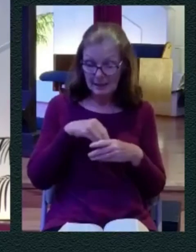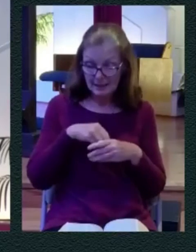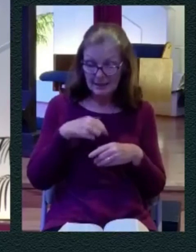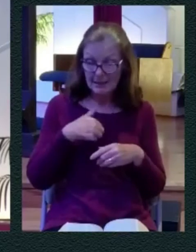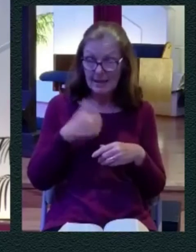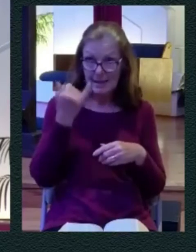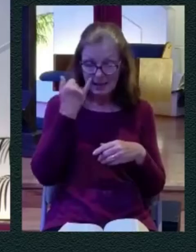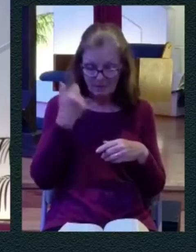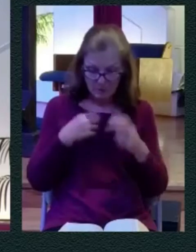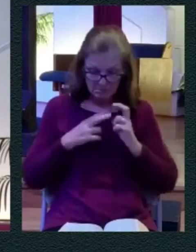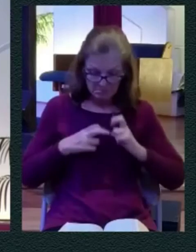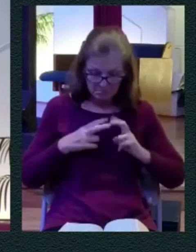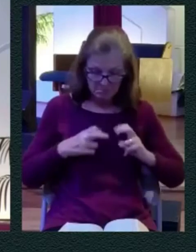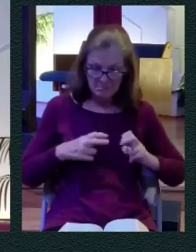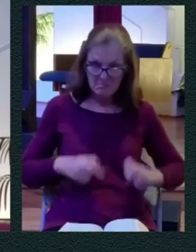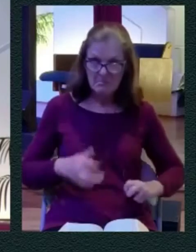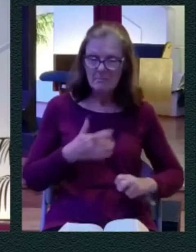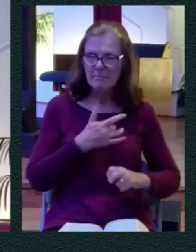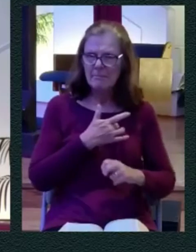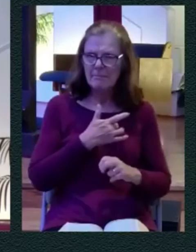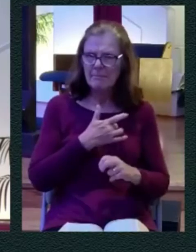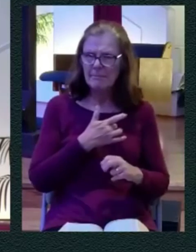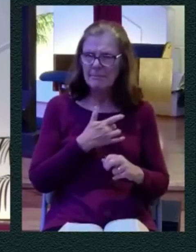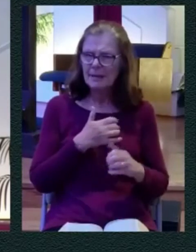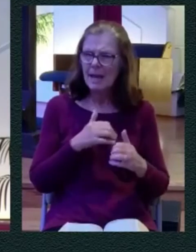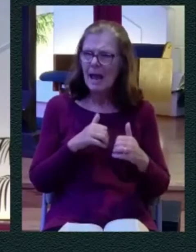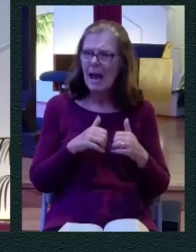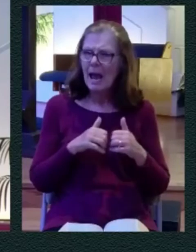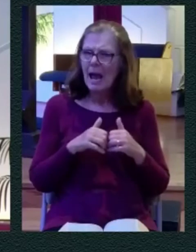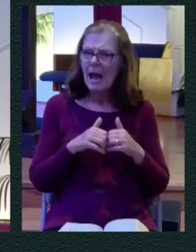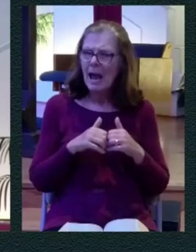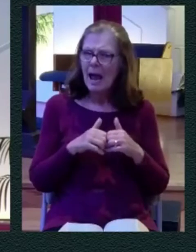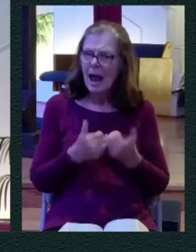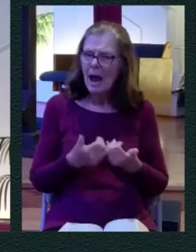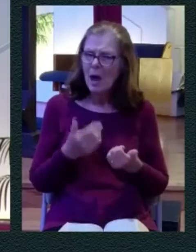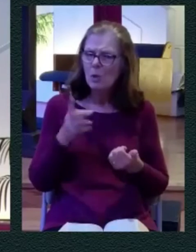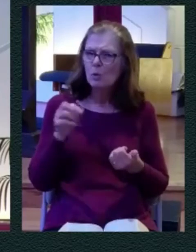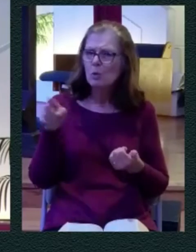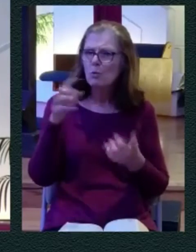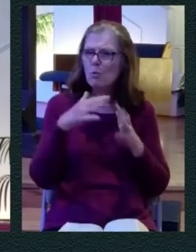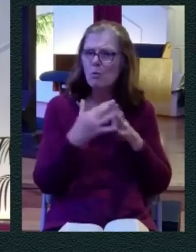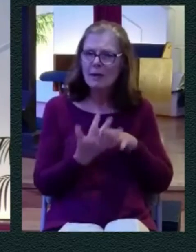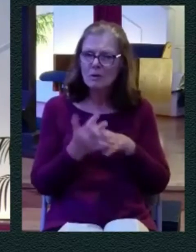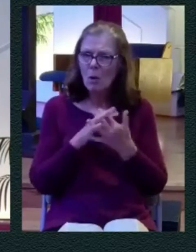us. How well are we wrestling with those things?